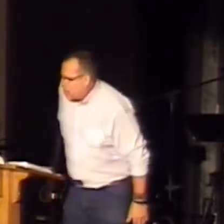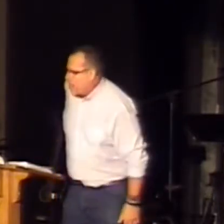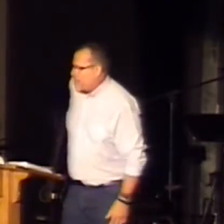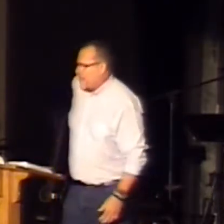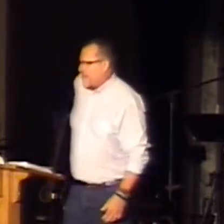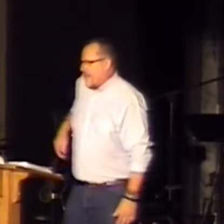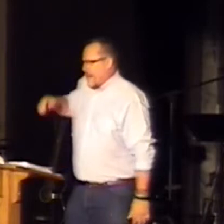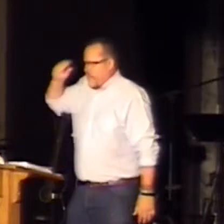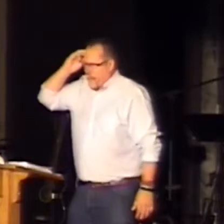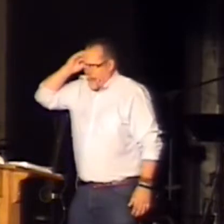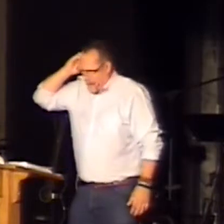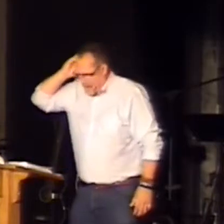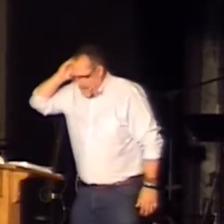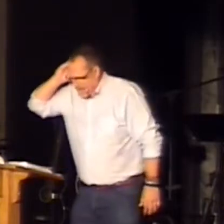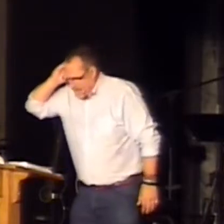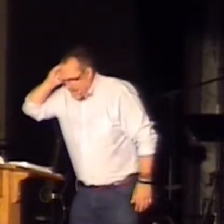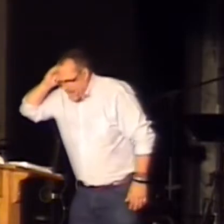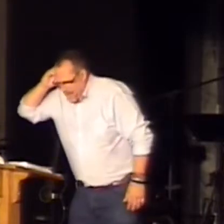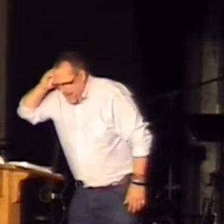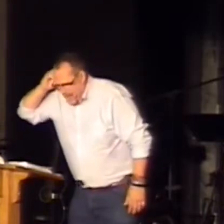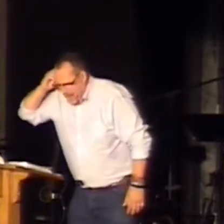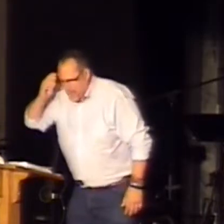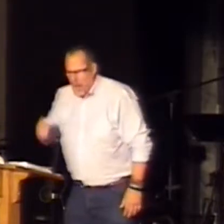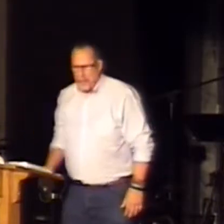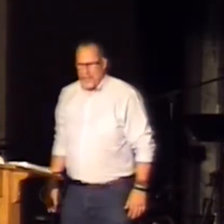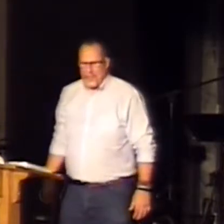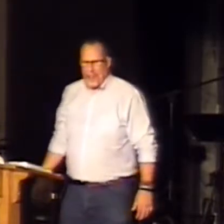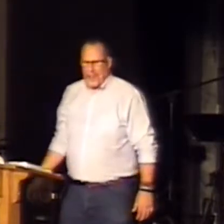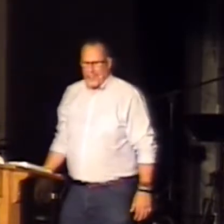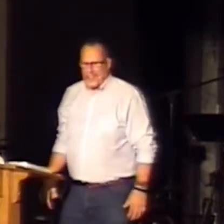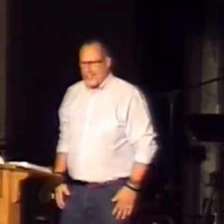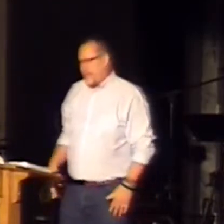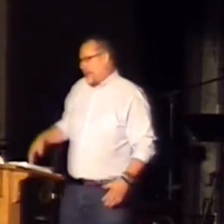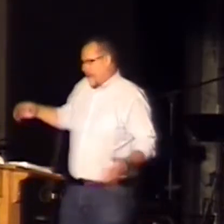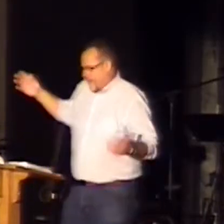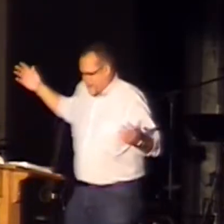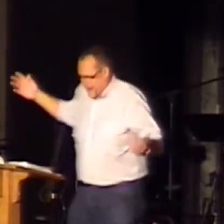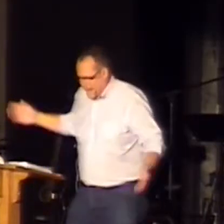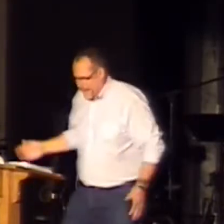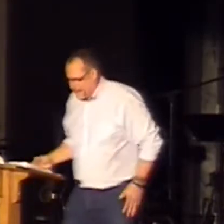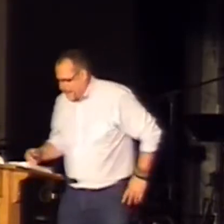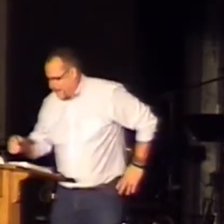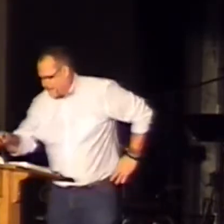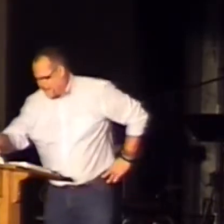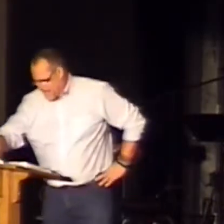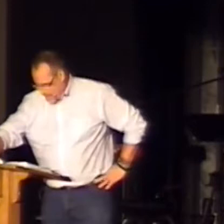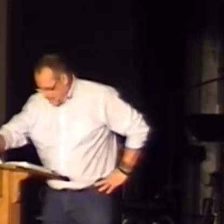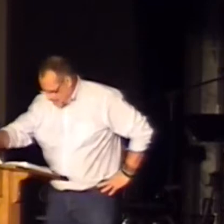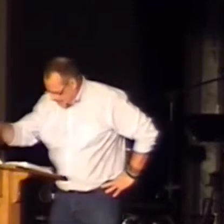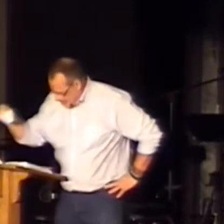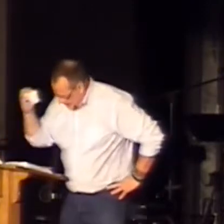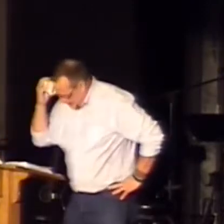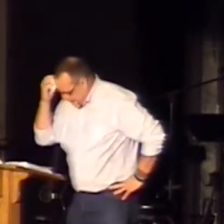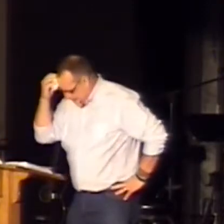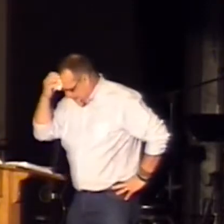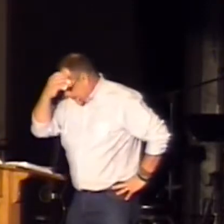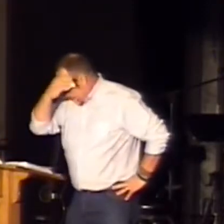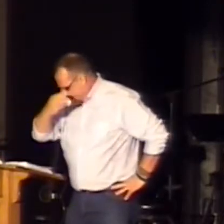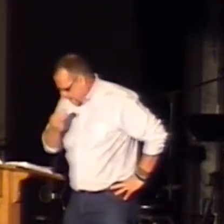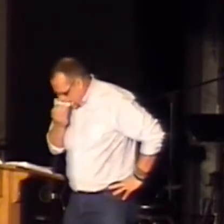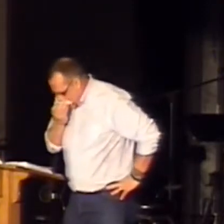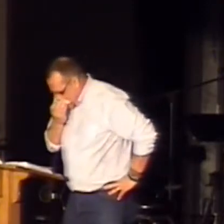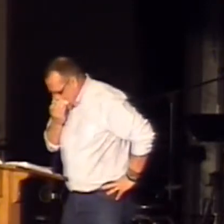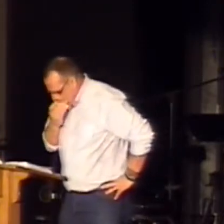Those are words from contemporary artist Carmen's song. Everybody knows Carmen. I don't know. Rick, you don't even know who that guy